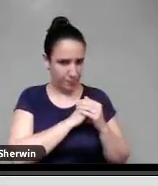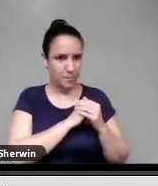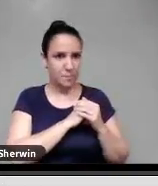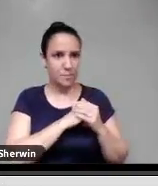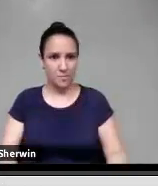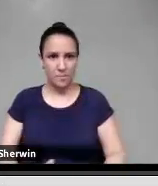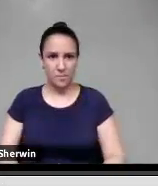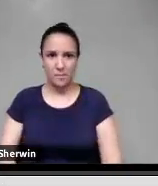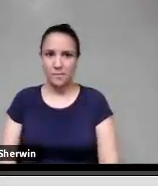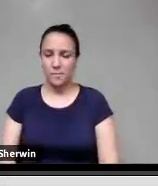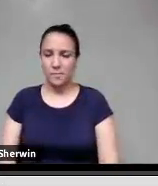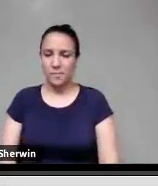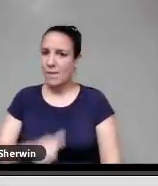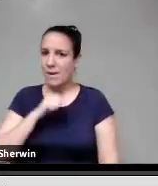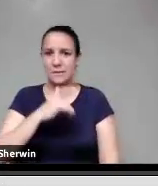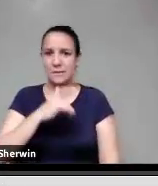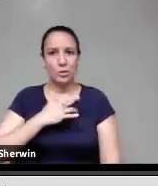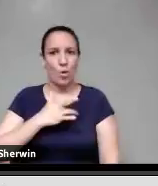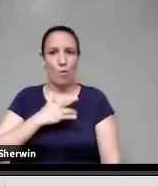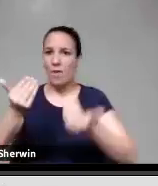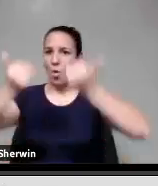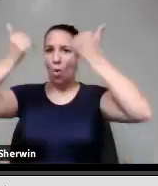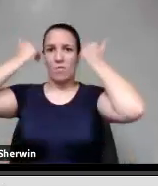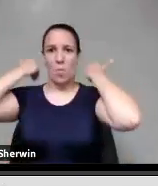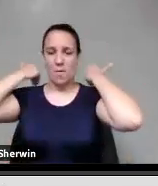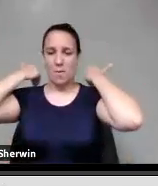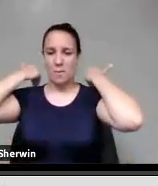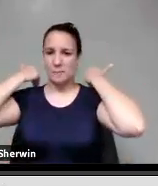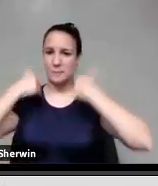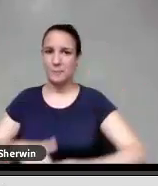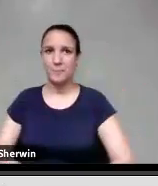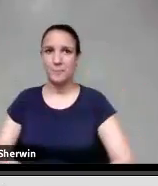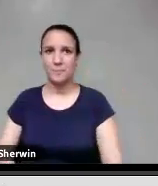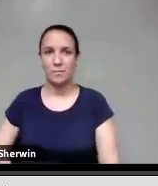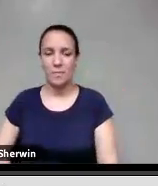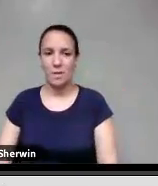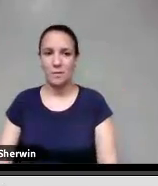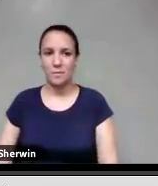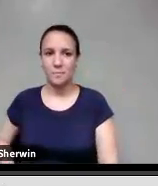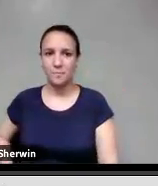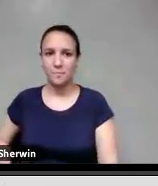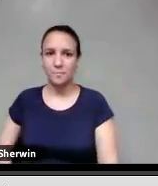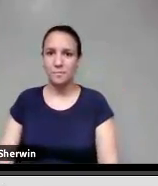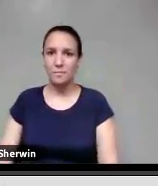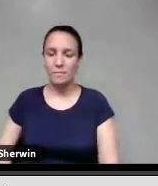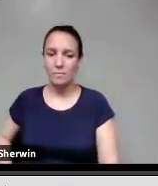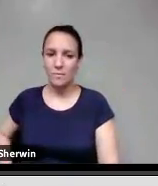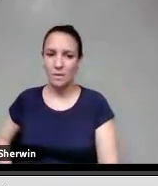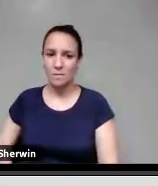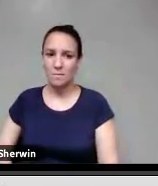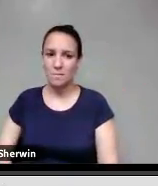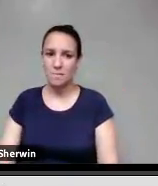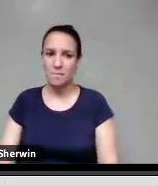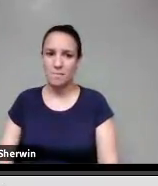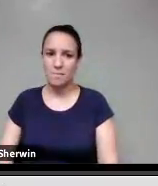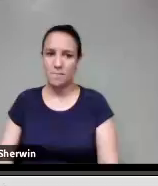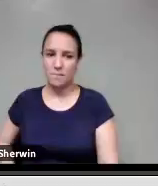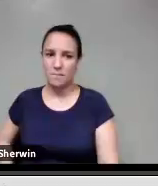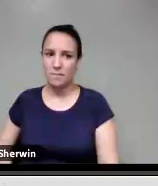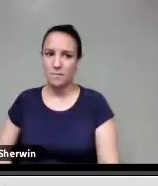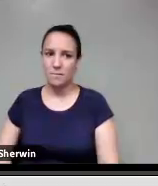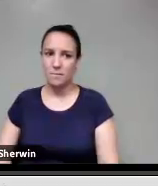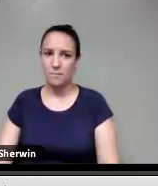Don't overwhelm yourself. So once you've enlisted the group's help to try to keep them engaged, ask